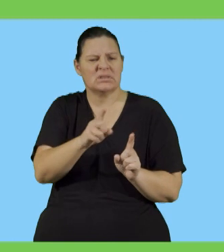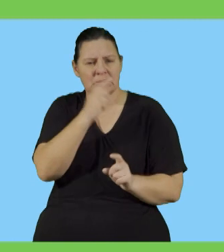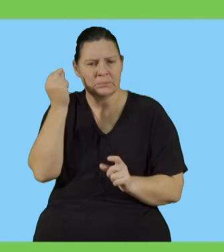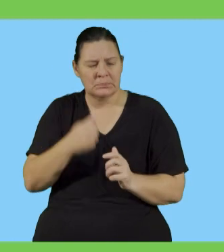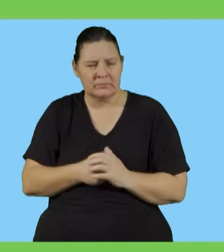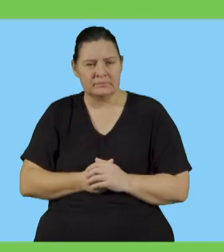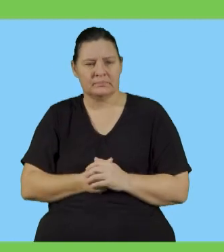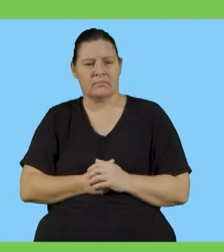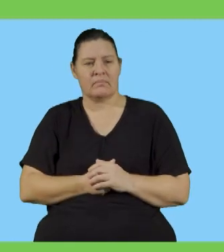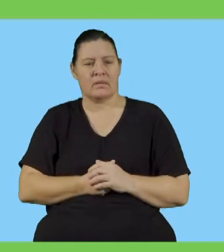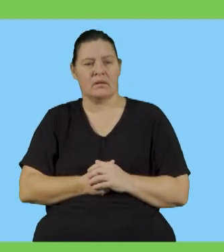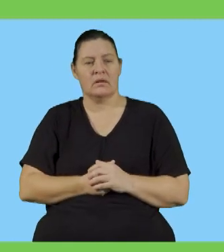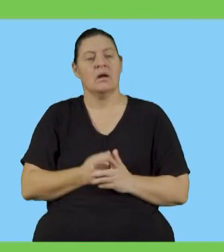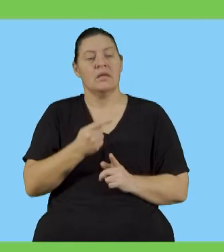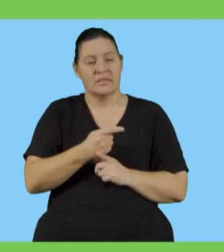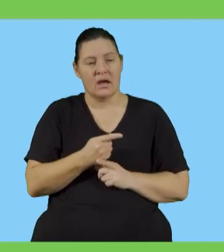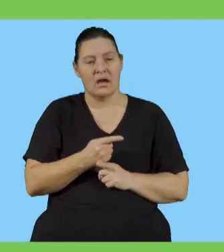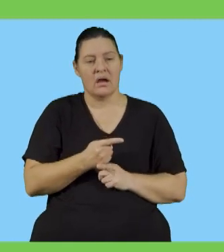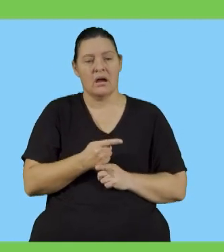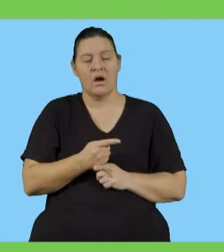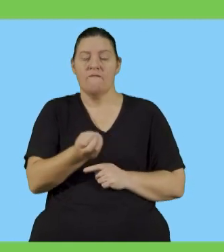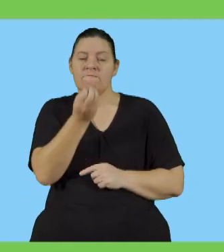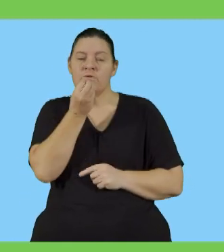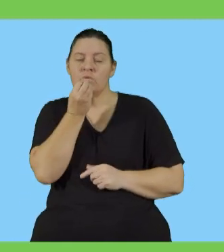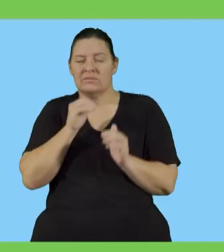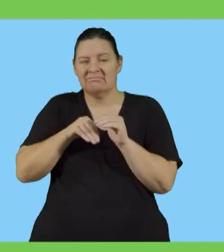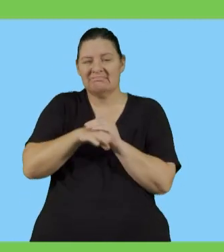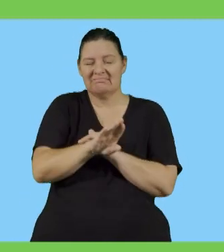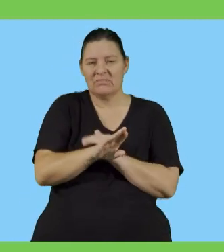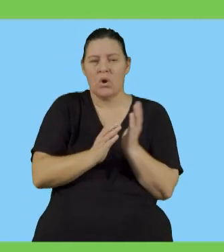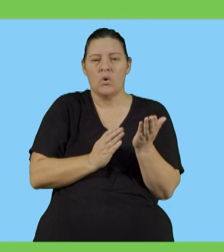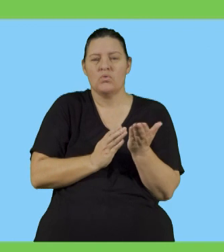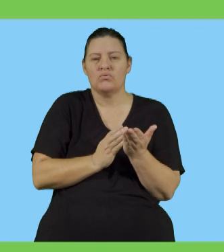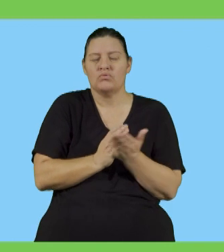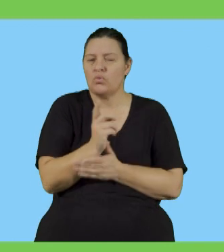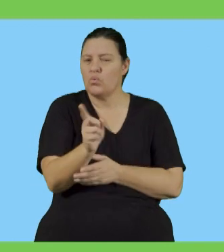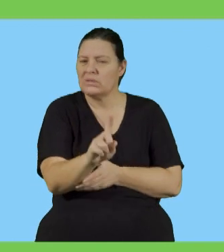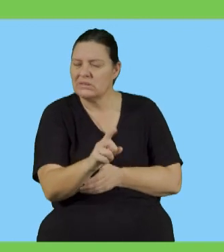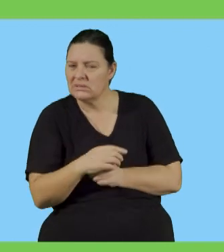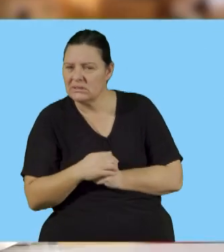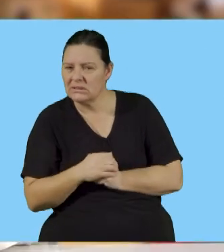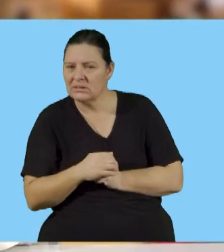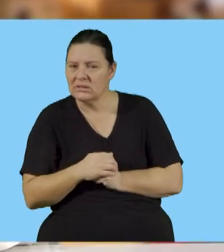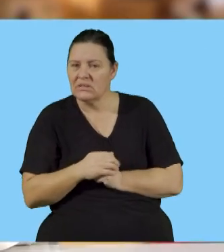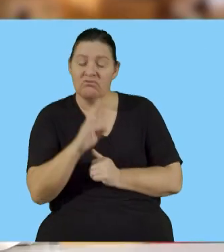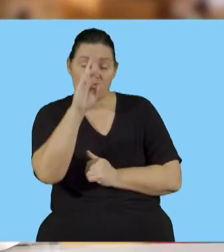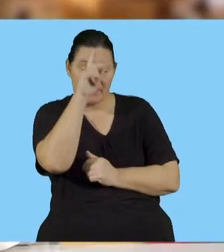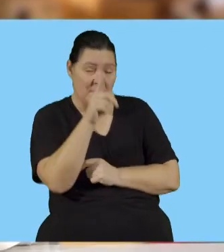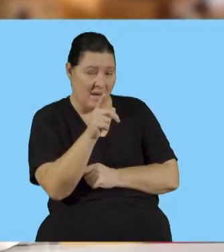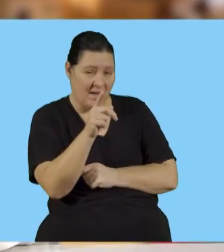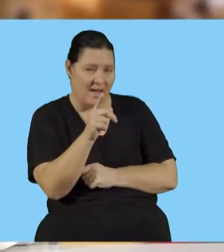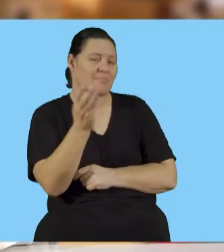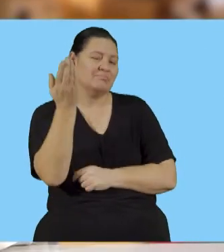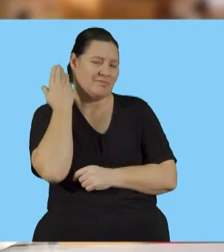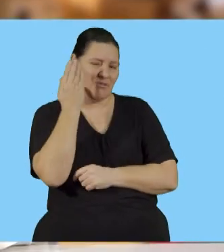form in which the food is stored in the plant. If you watch the lesson, you will remember